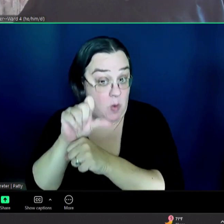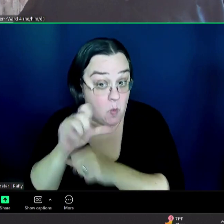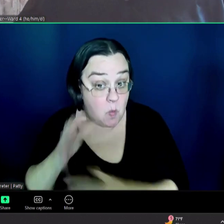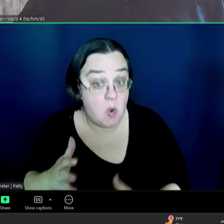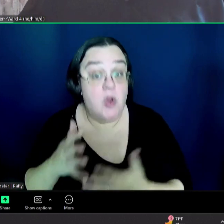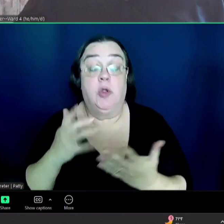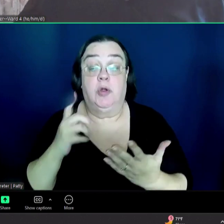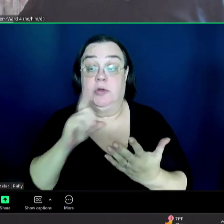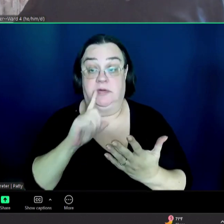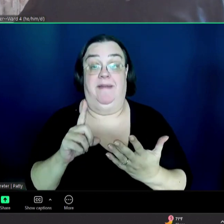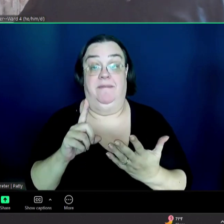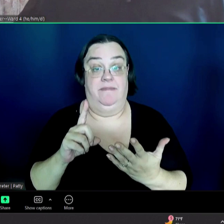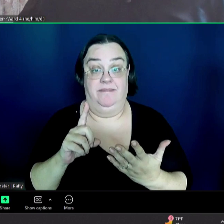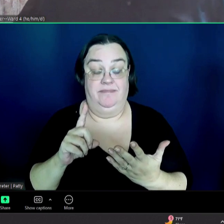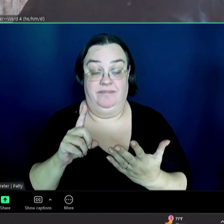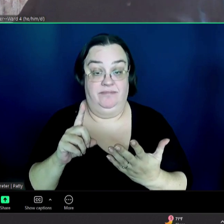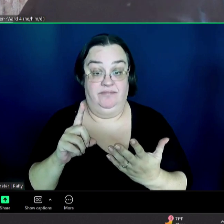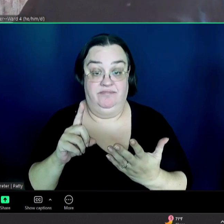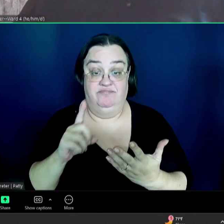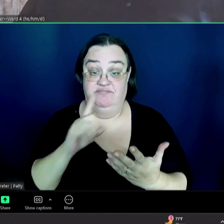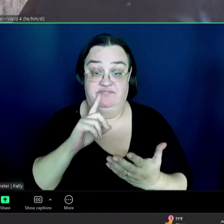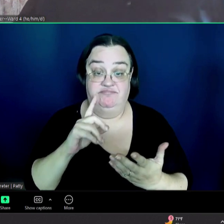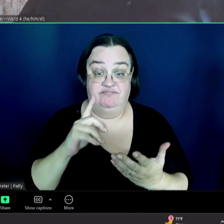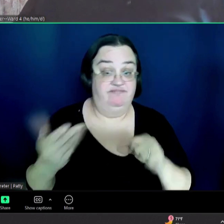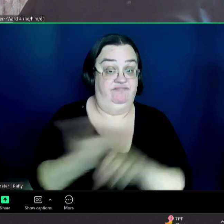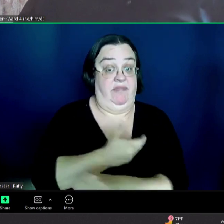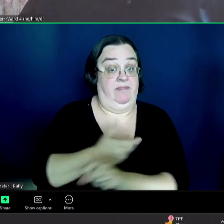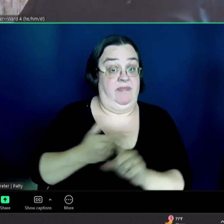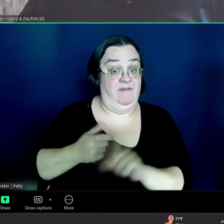been hacked from their jobs